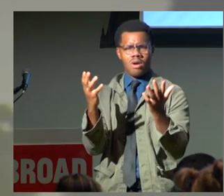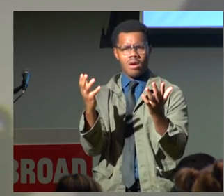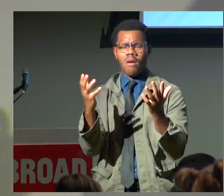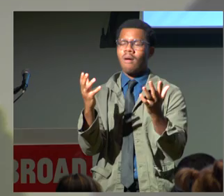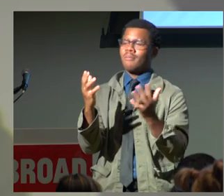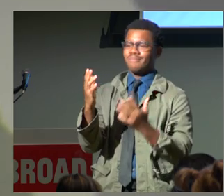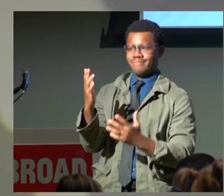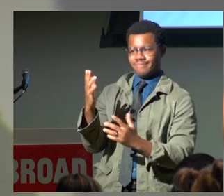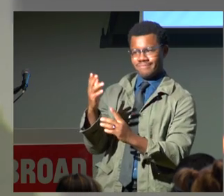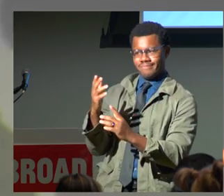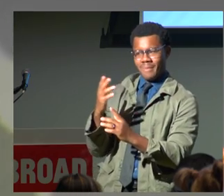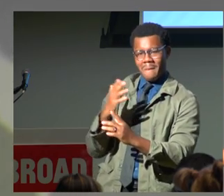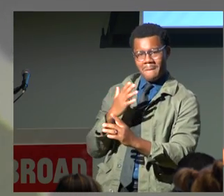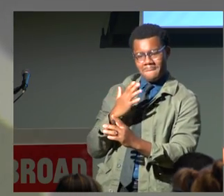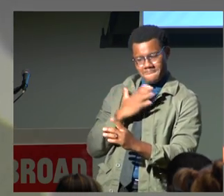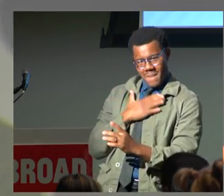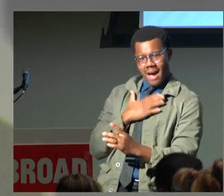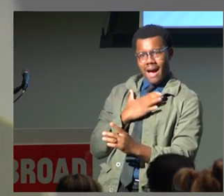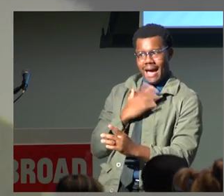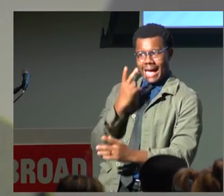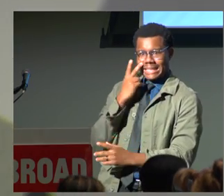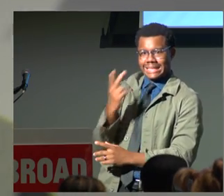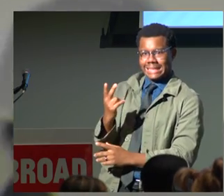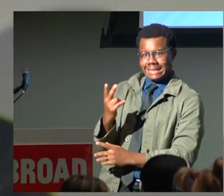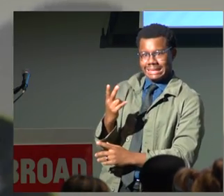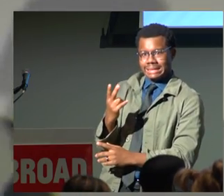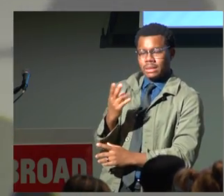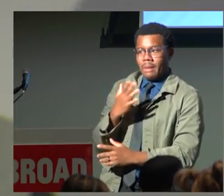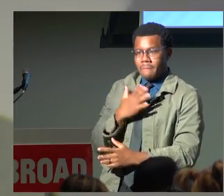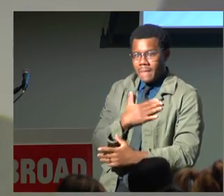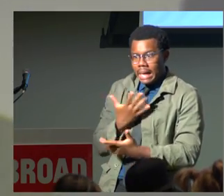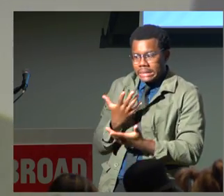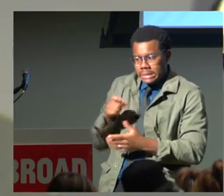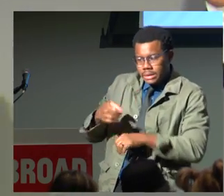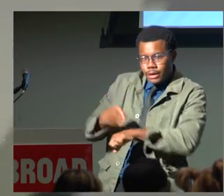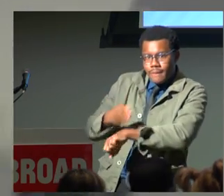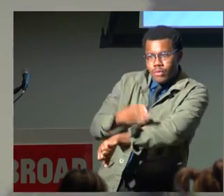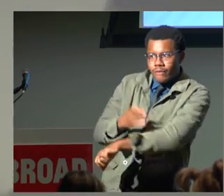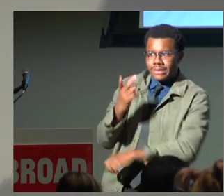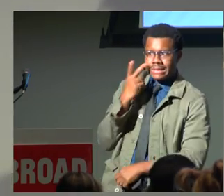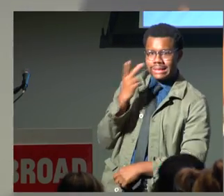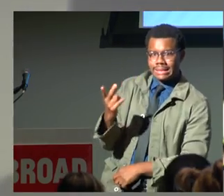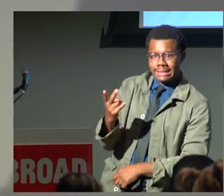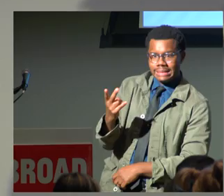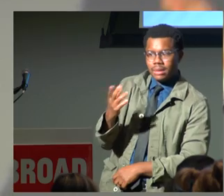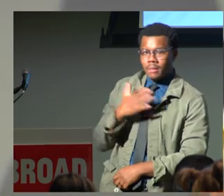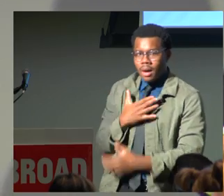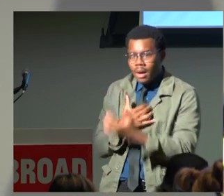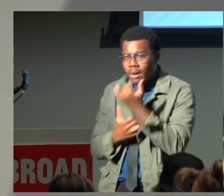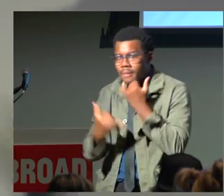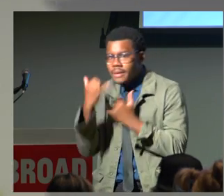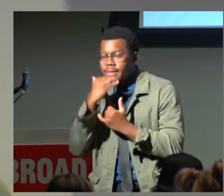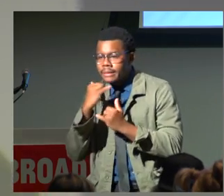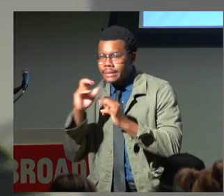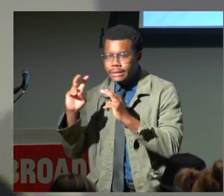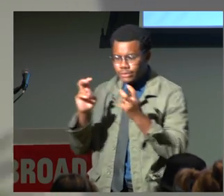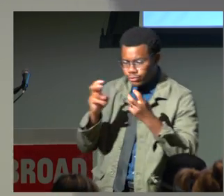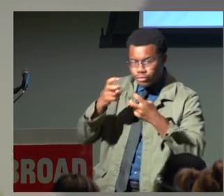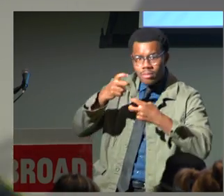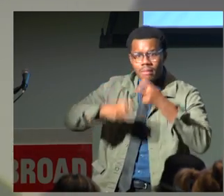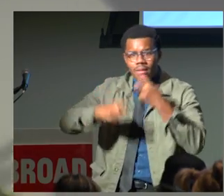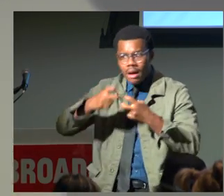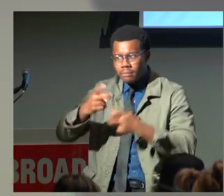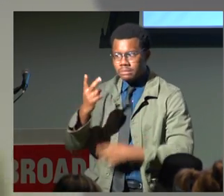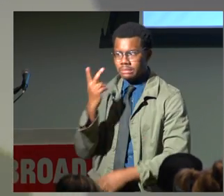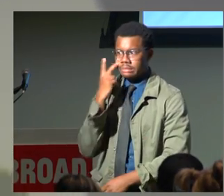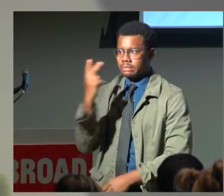you learn to see your own shortcomings, and your own faults, and your own issues and problems, and you really do come